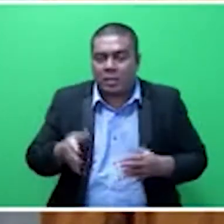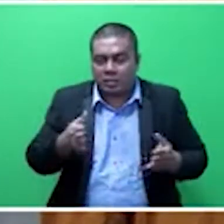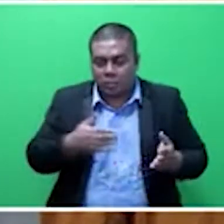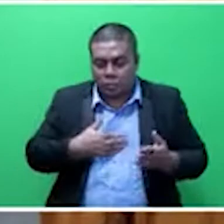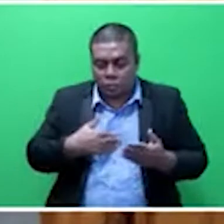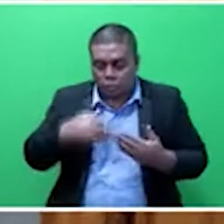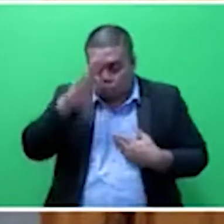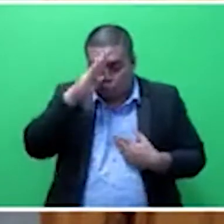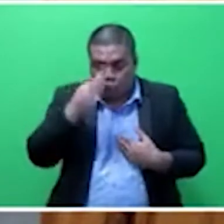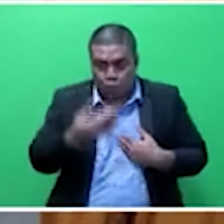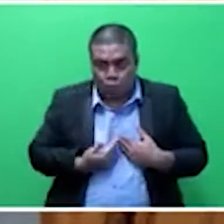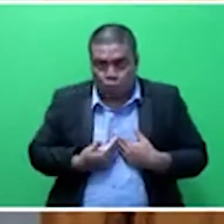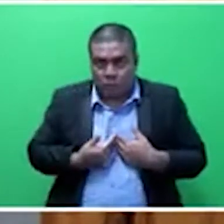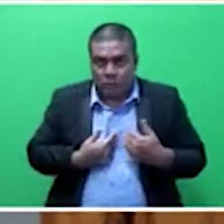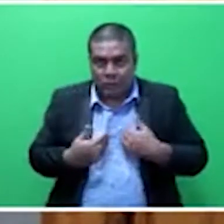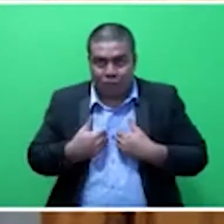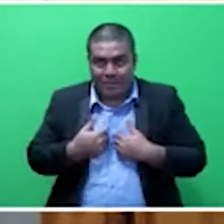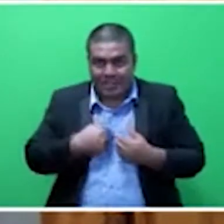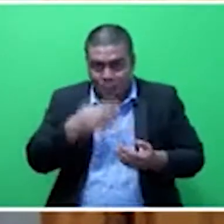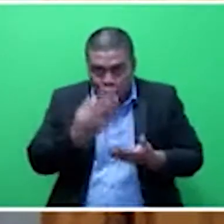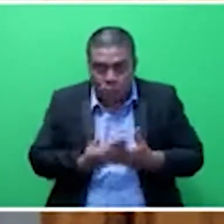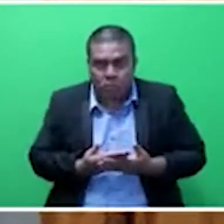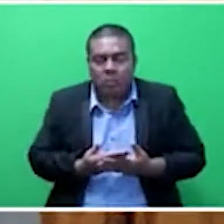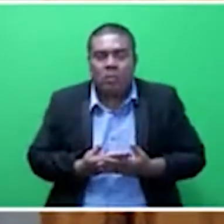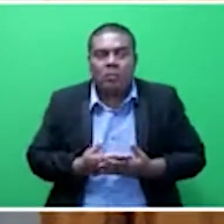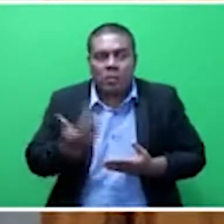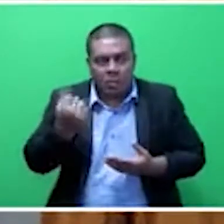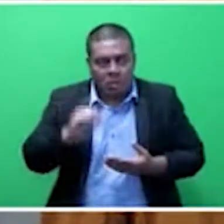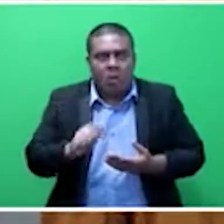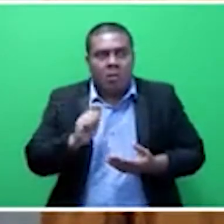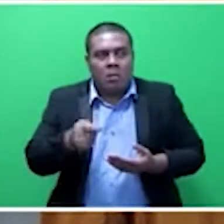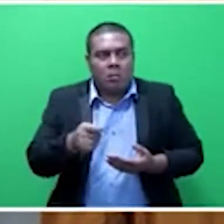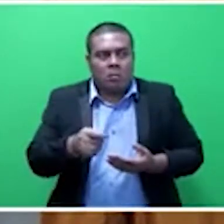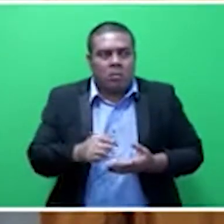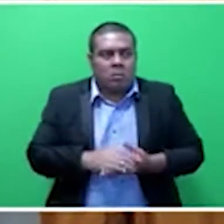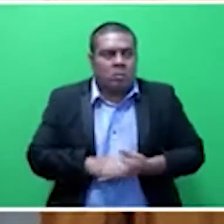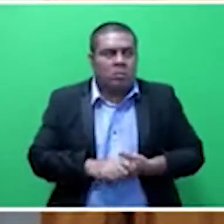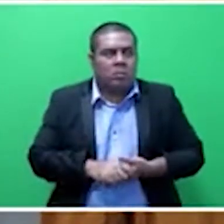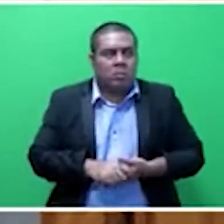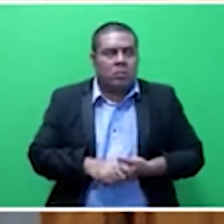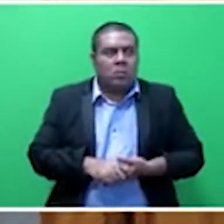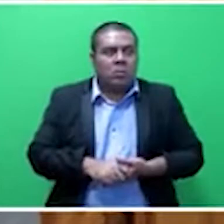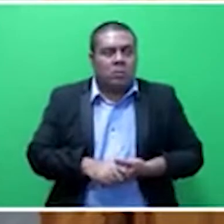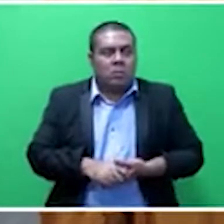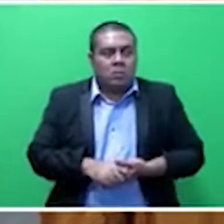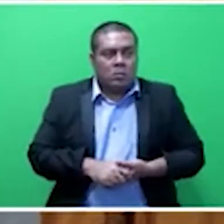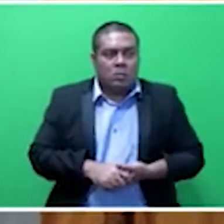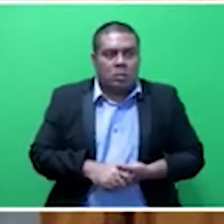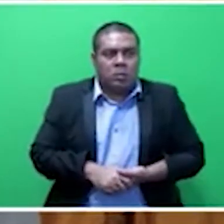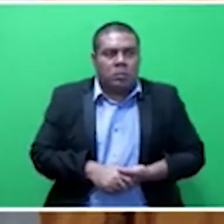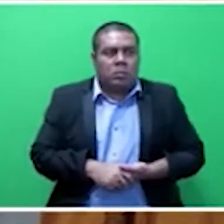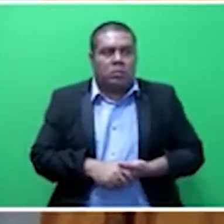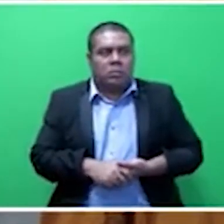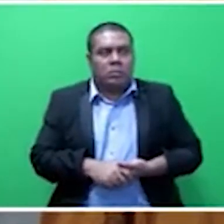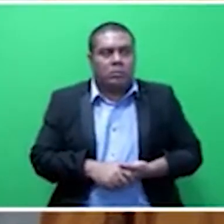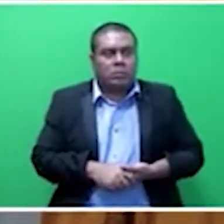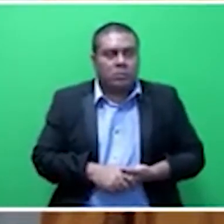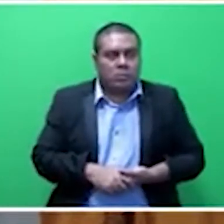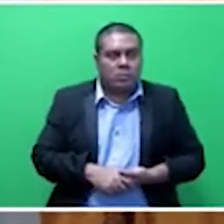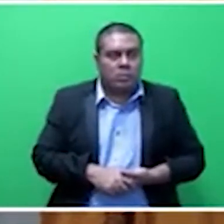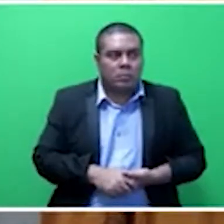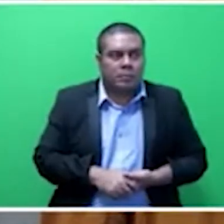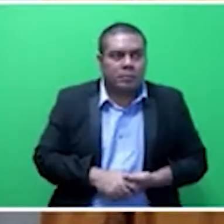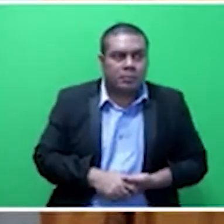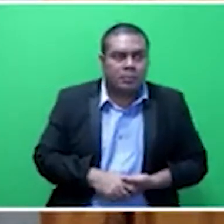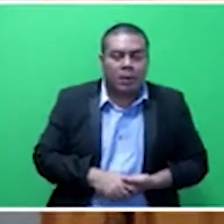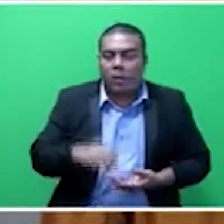students. Improving survey and development process by establishment of interagency working group with all relevant stakeholders